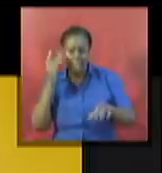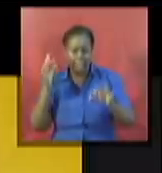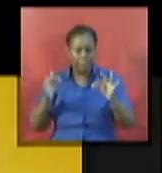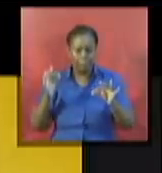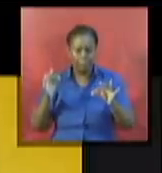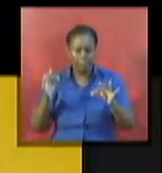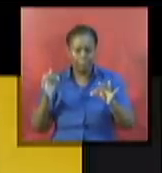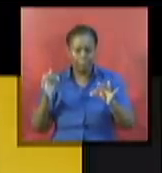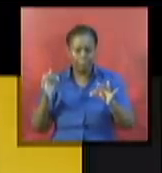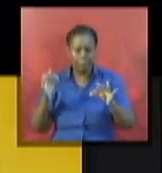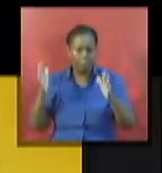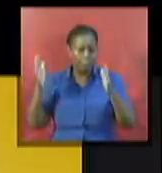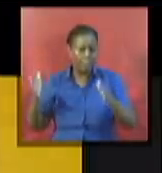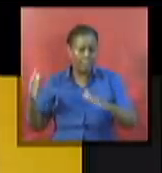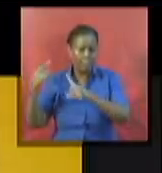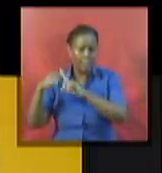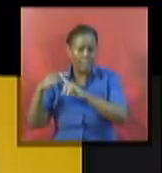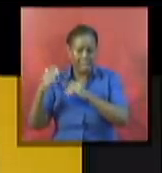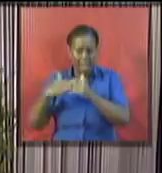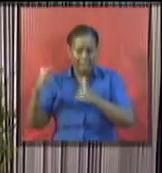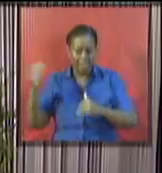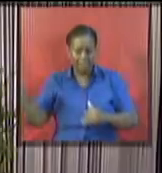to a facility? Thank you.